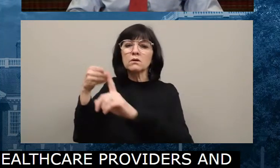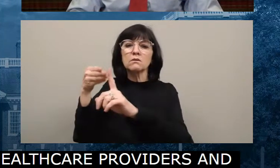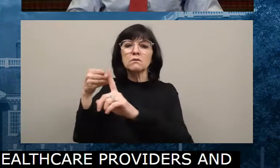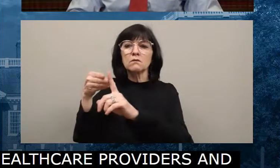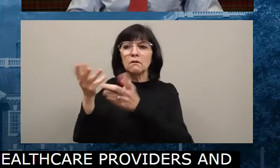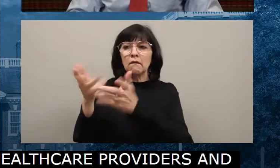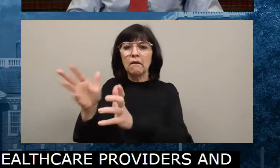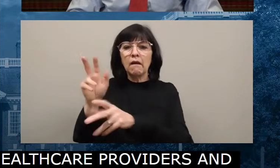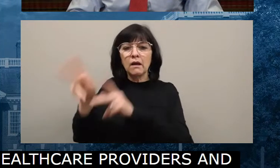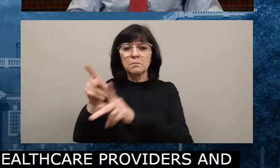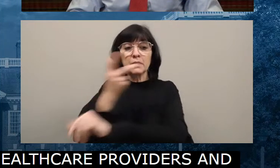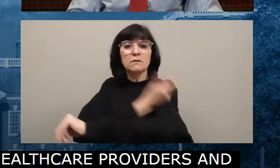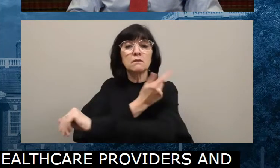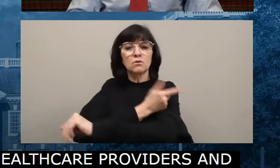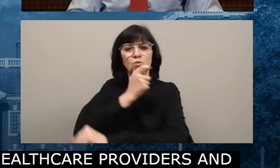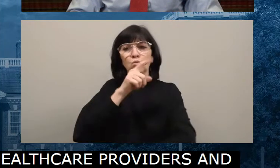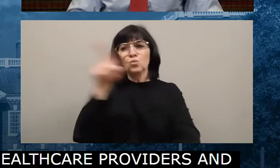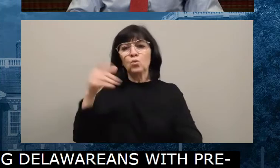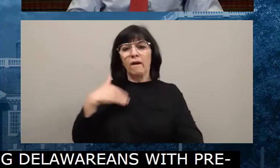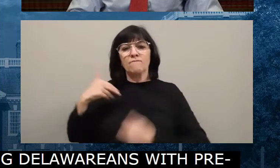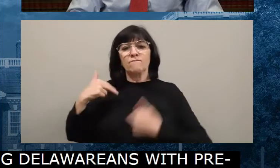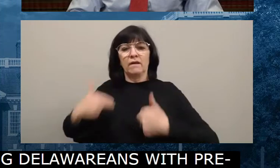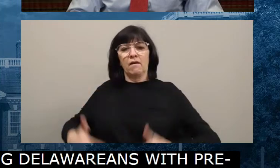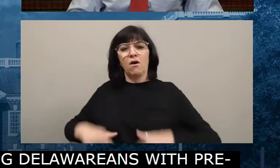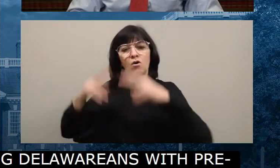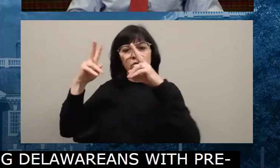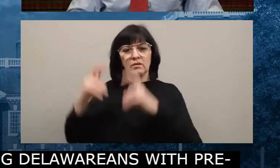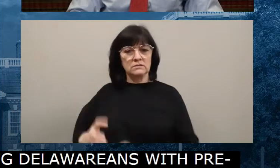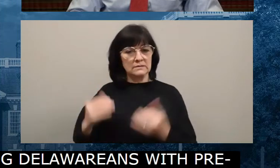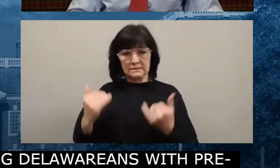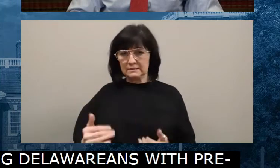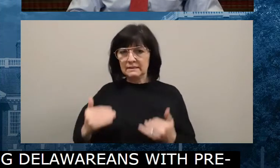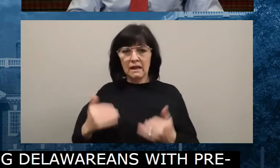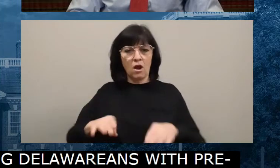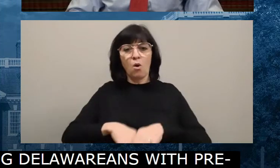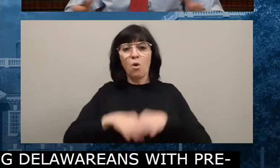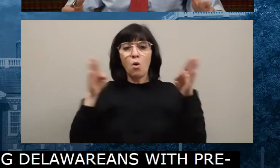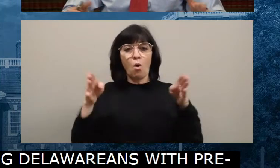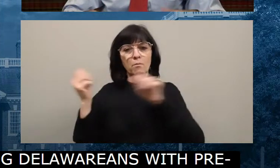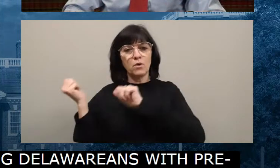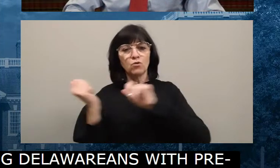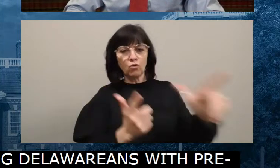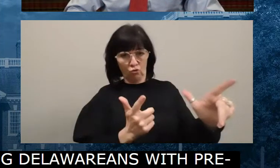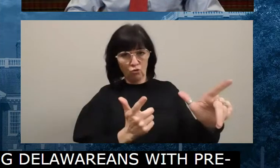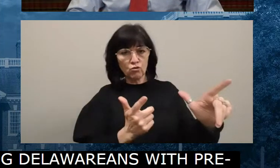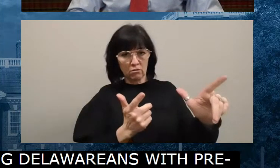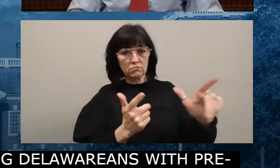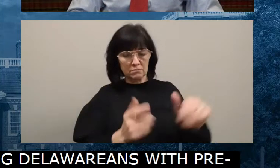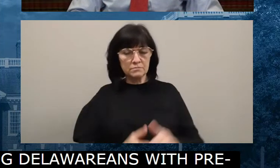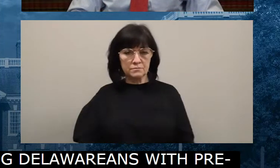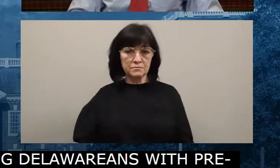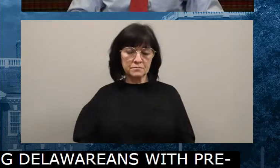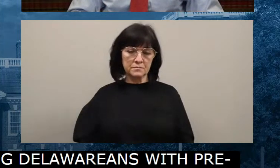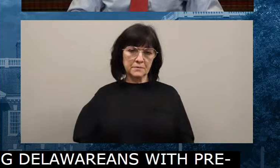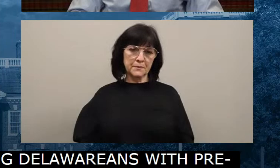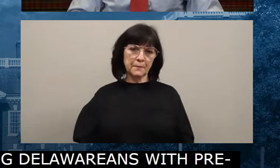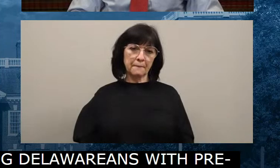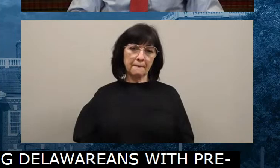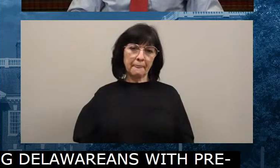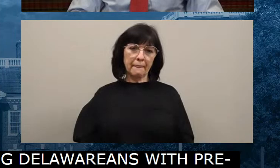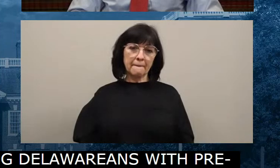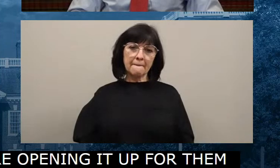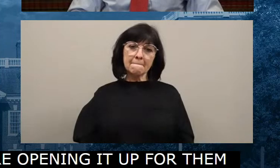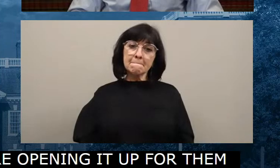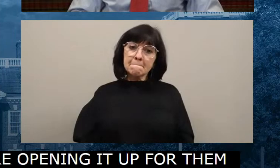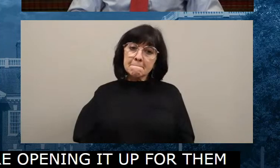for them to do vaccinations as well for the general population.